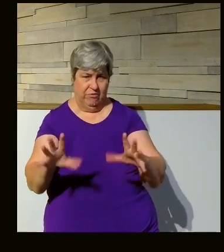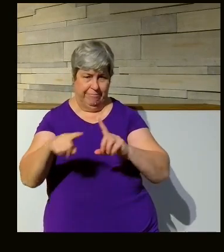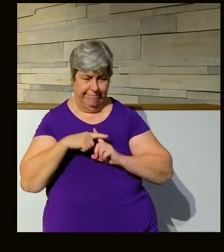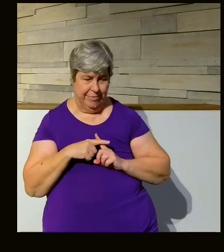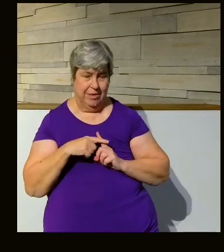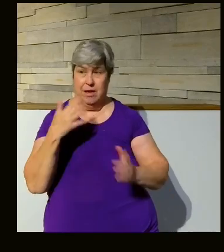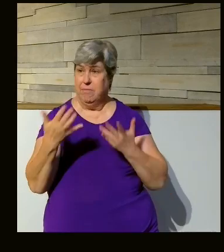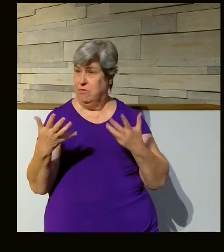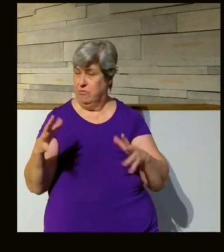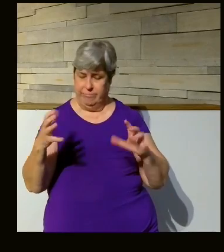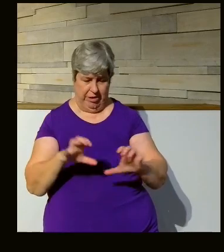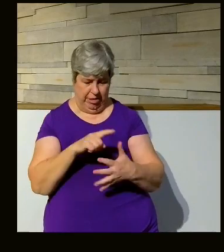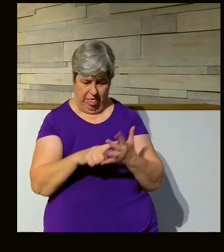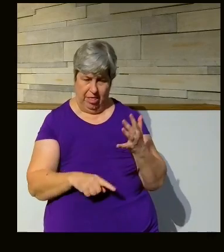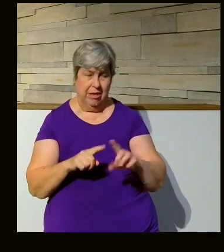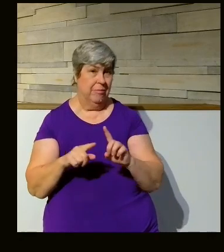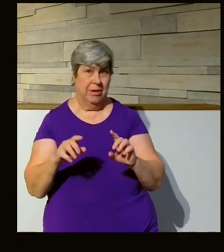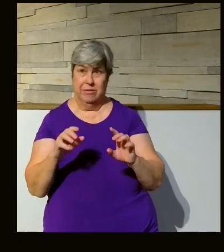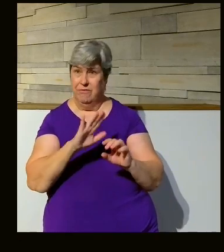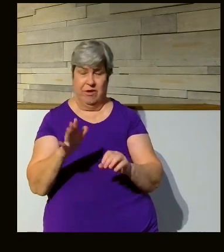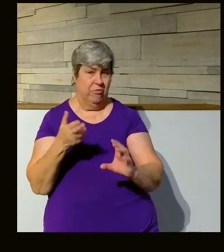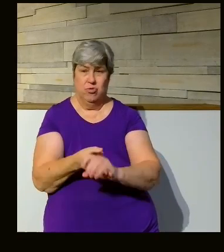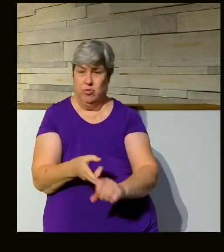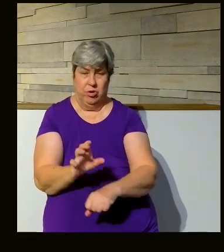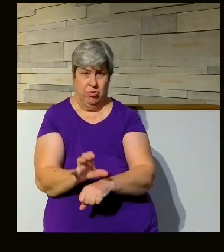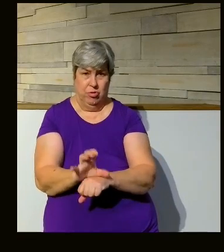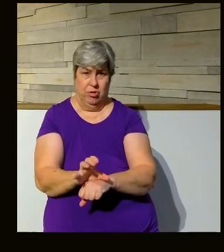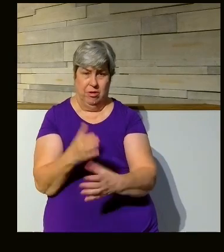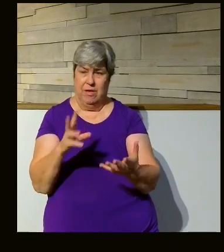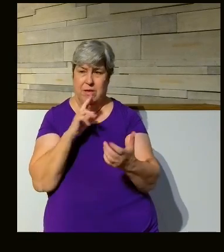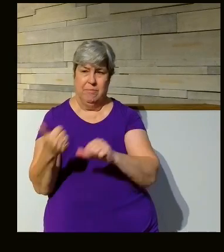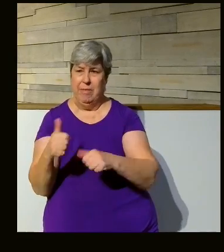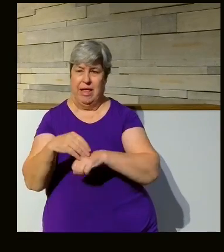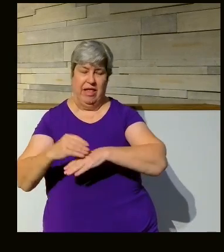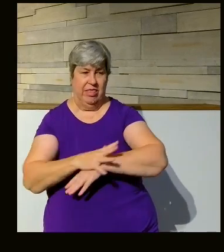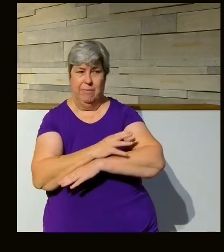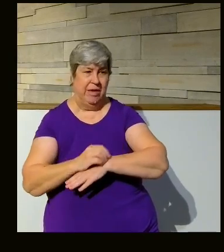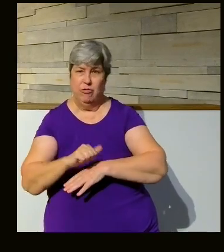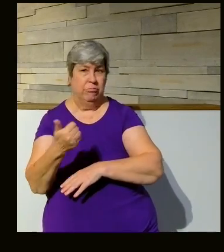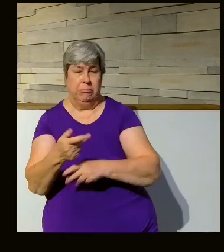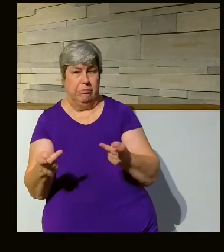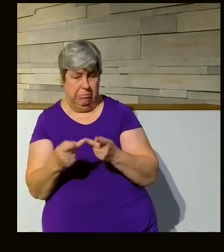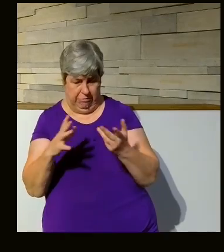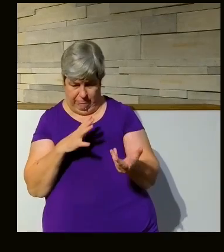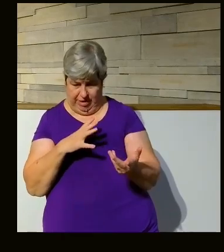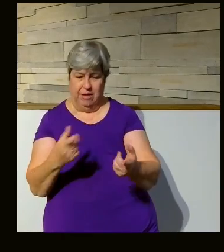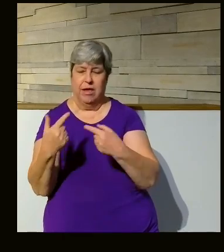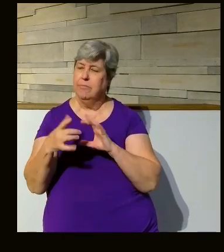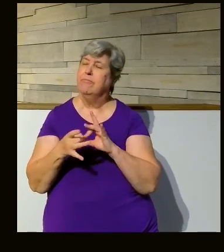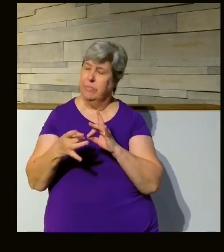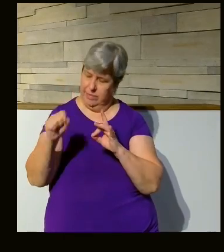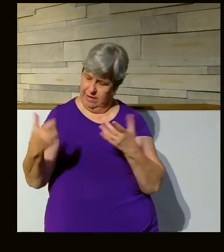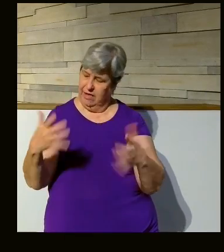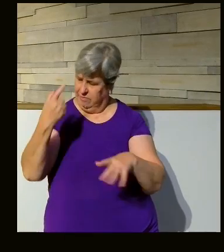Or perhaps you've already done all of that, but you don't have church membership somewhere, okay? Maybe you got baptized at the beach or somewhere else. You come by your statement of faith